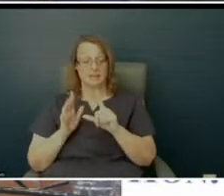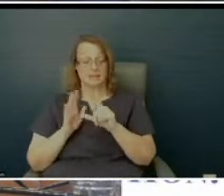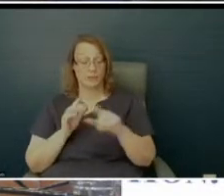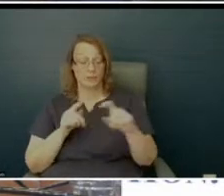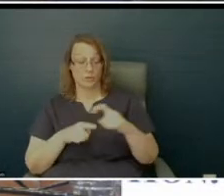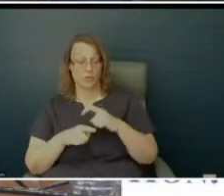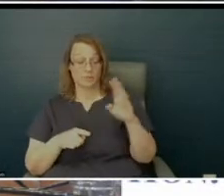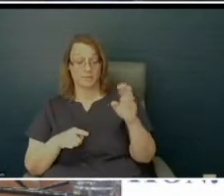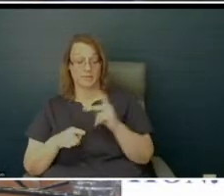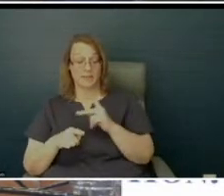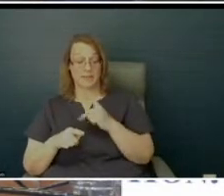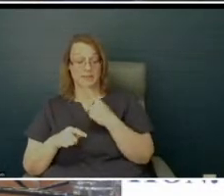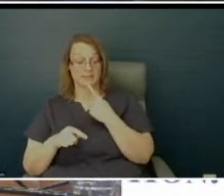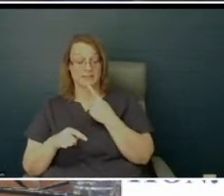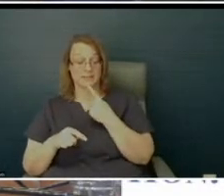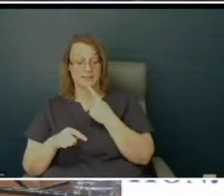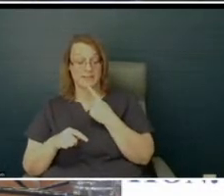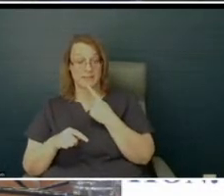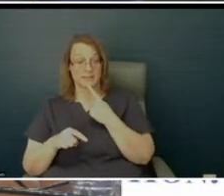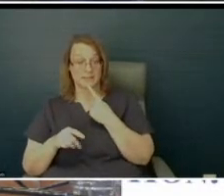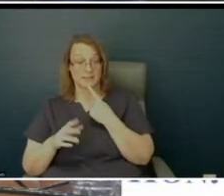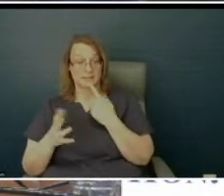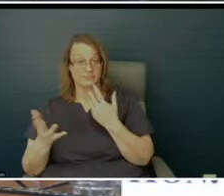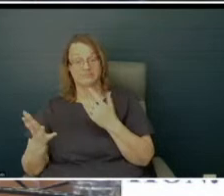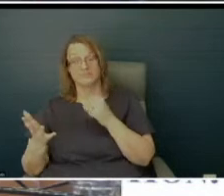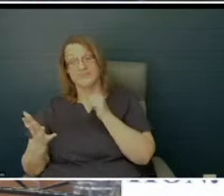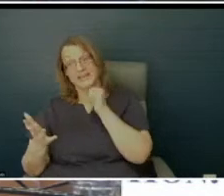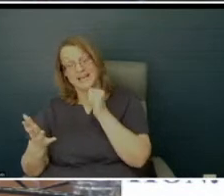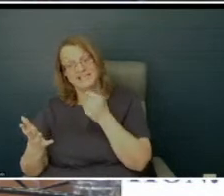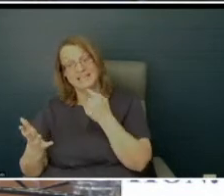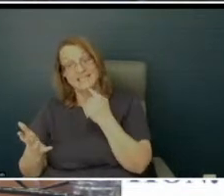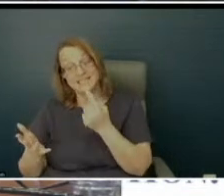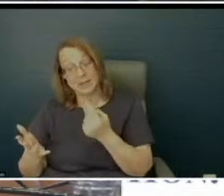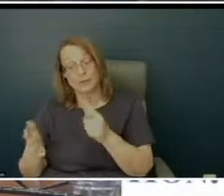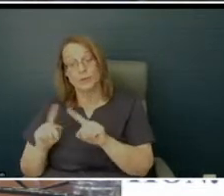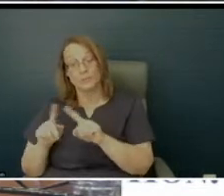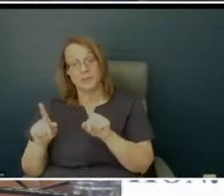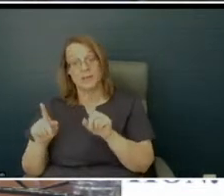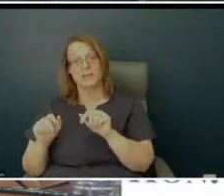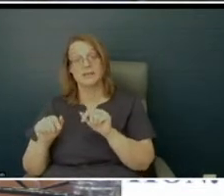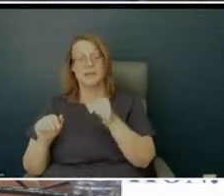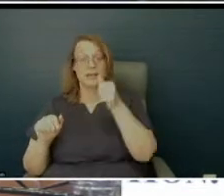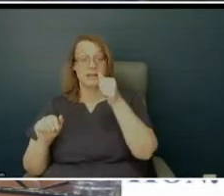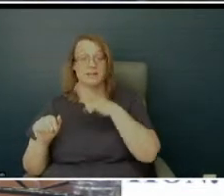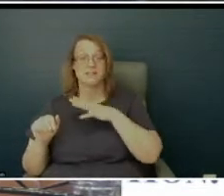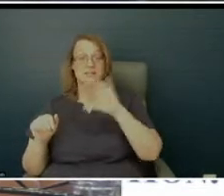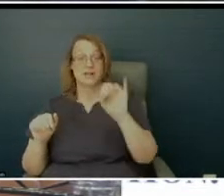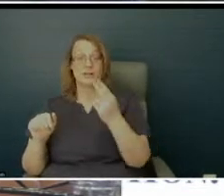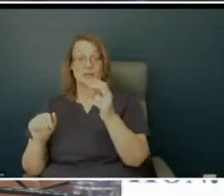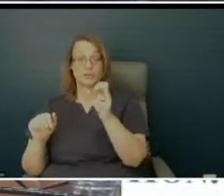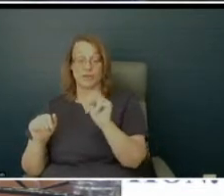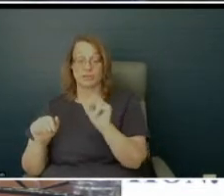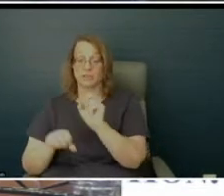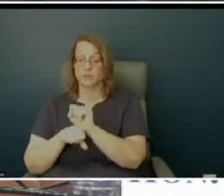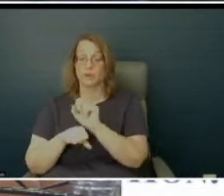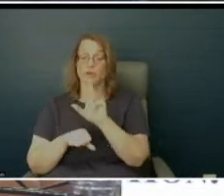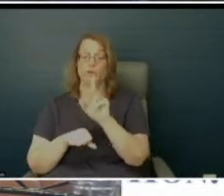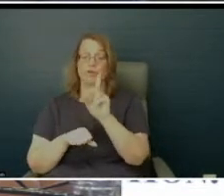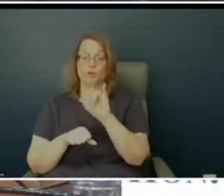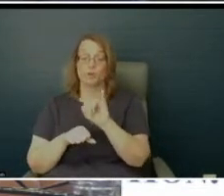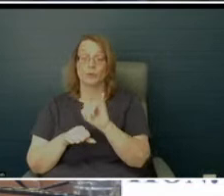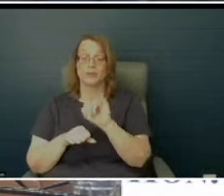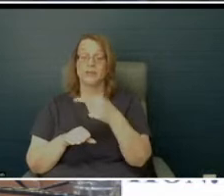and said, I didn't tell you, but this fellow Johnson is working with Rudy Giuliani, and